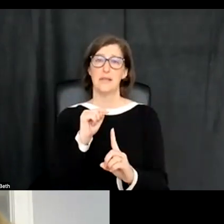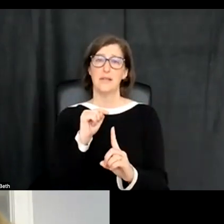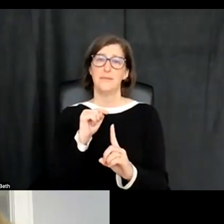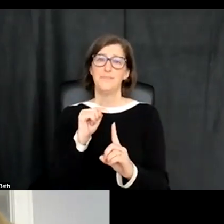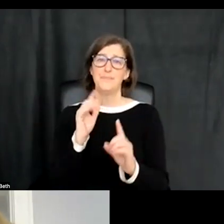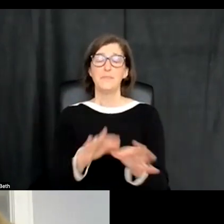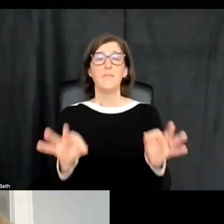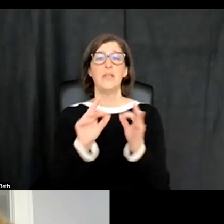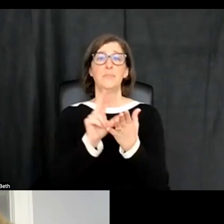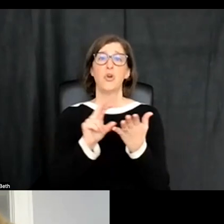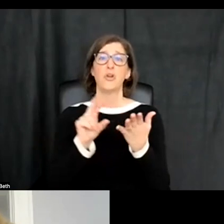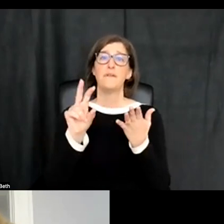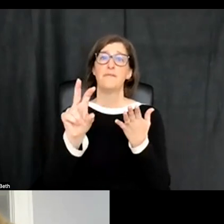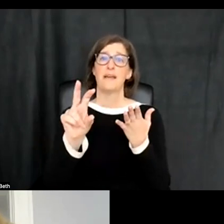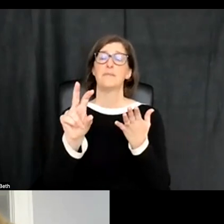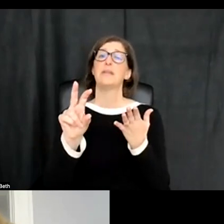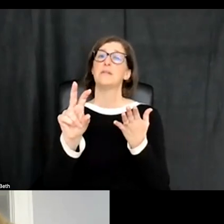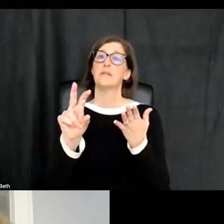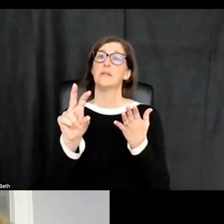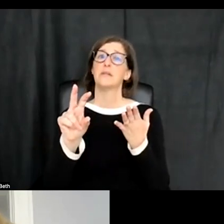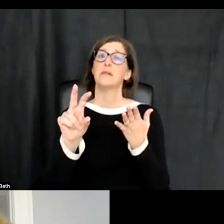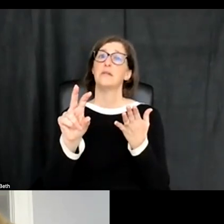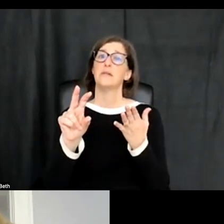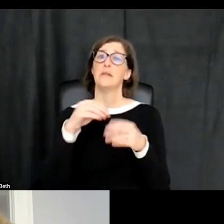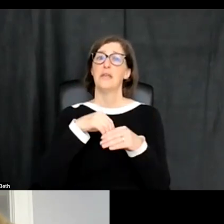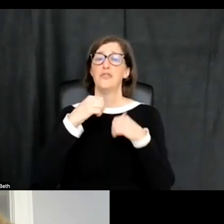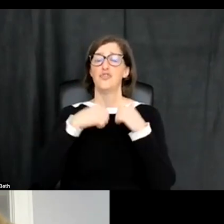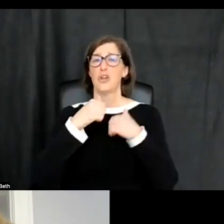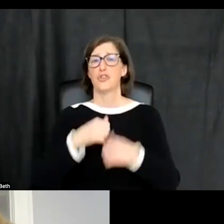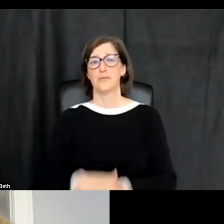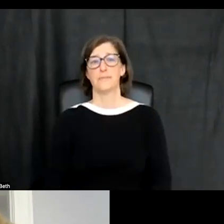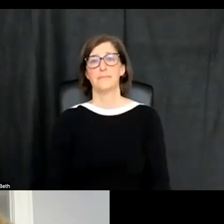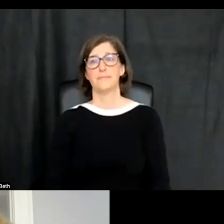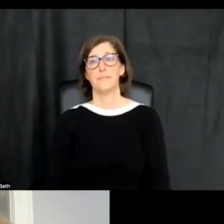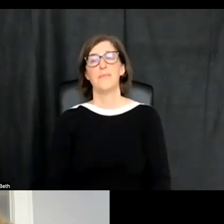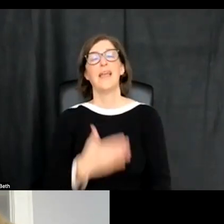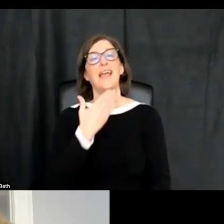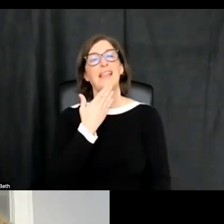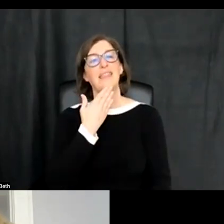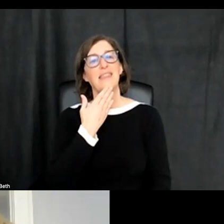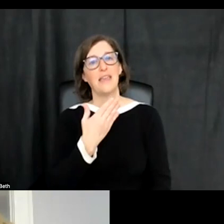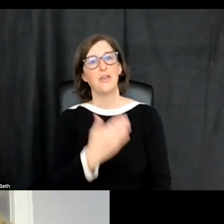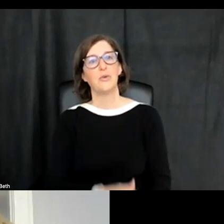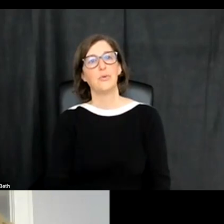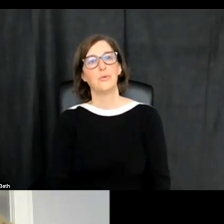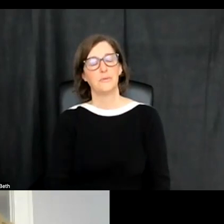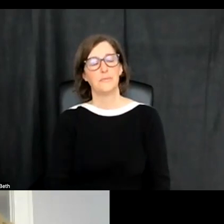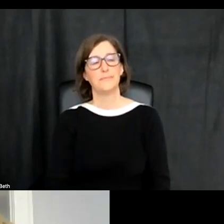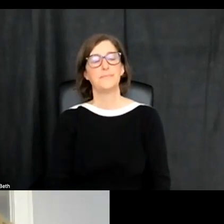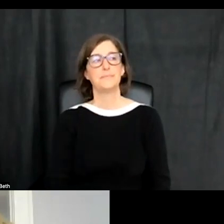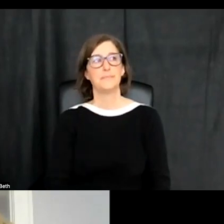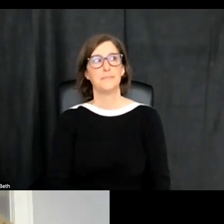of investment in this cadre and in these structures? Thank you, Janet. In my